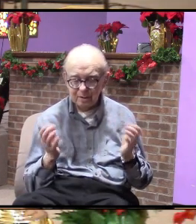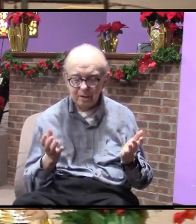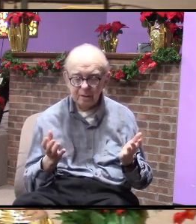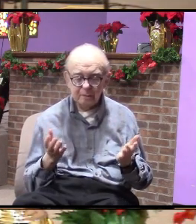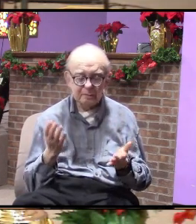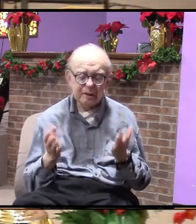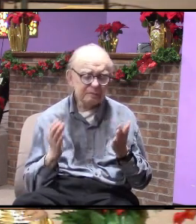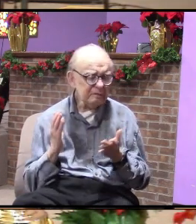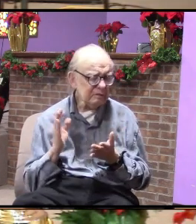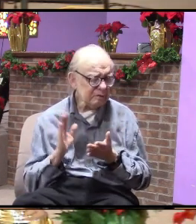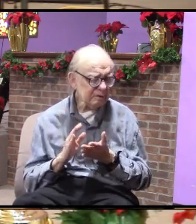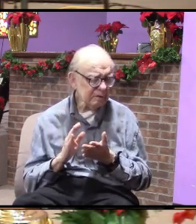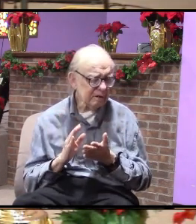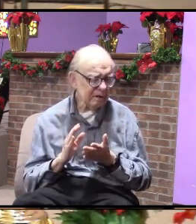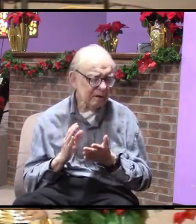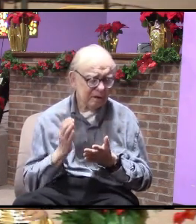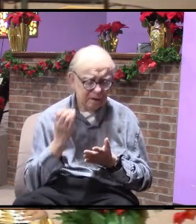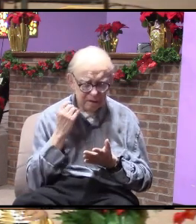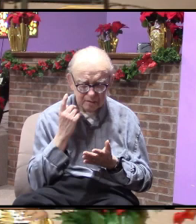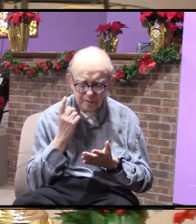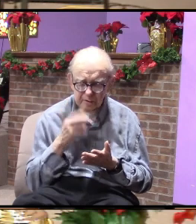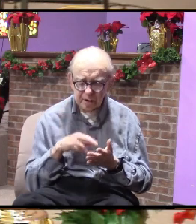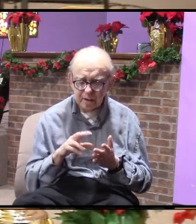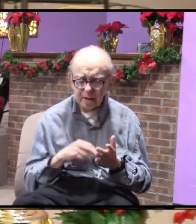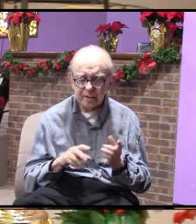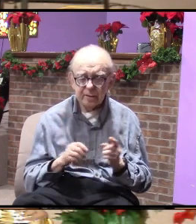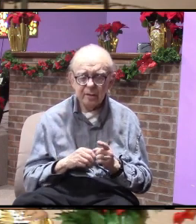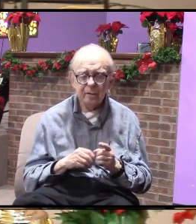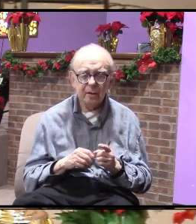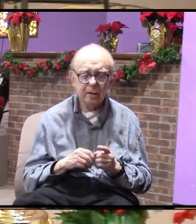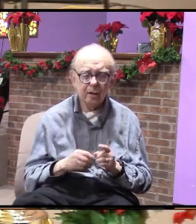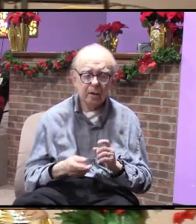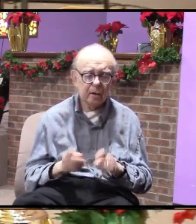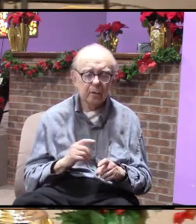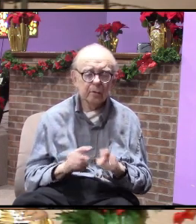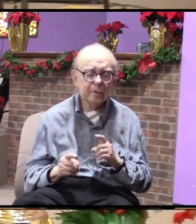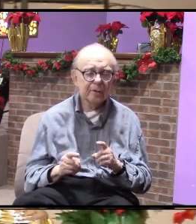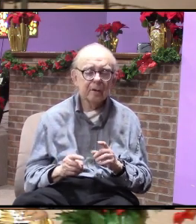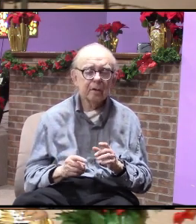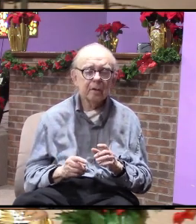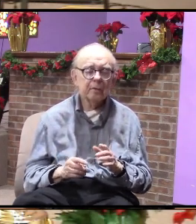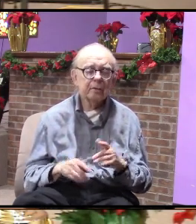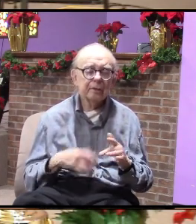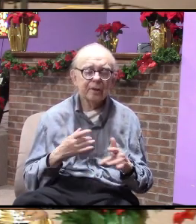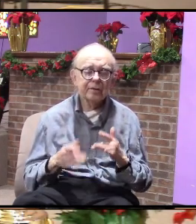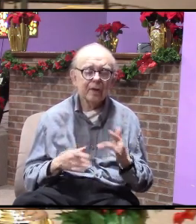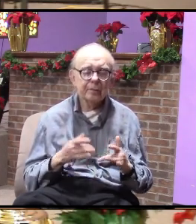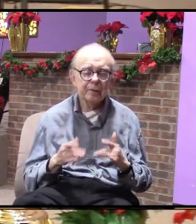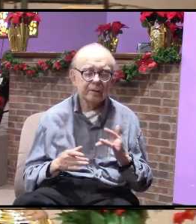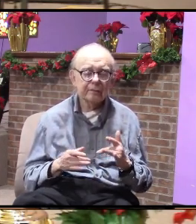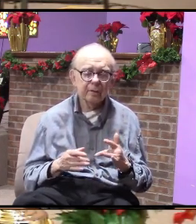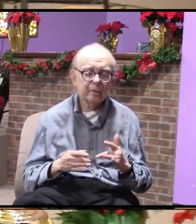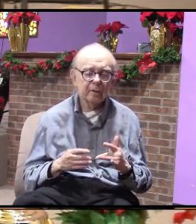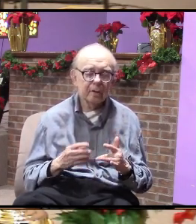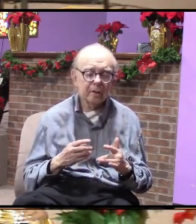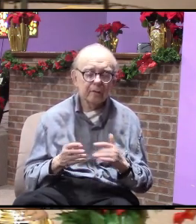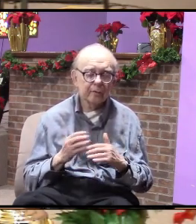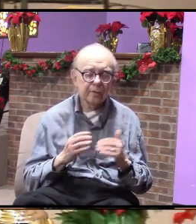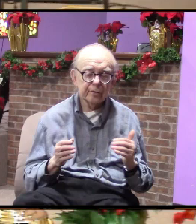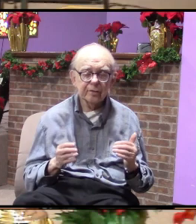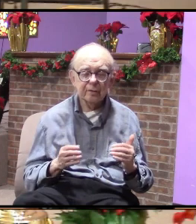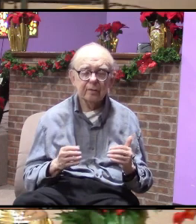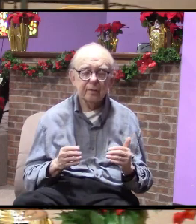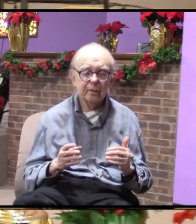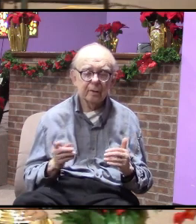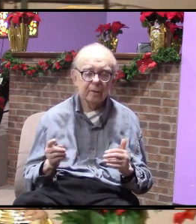Maybe a little. But what if I read it like this? When I observe your heavens, all the work